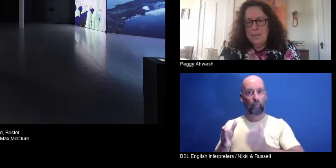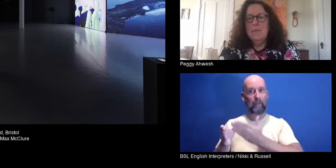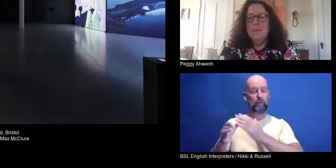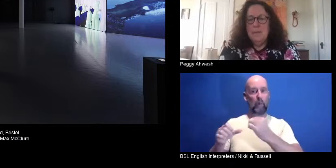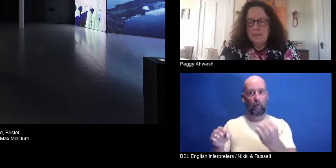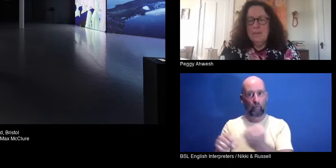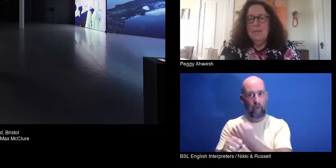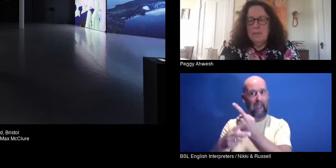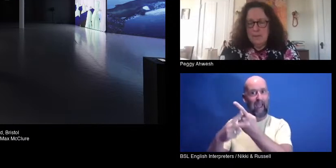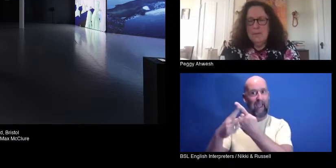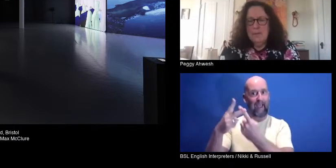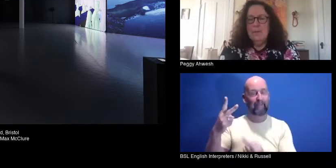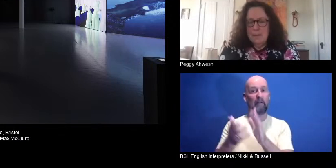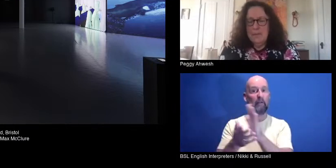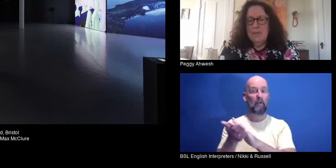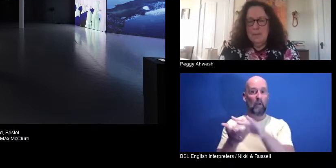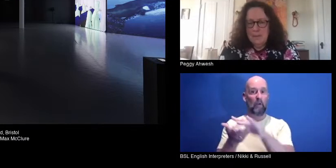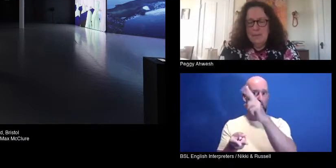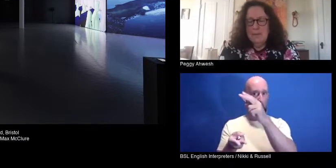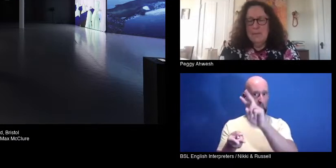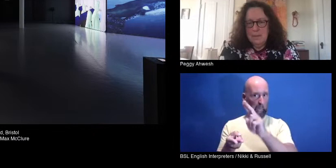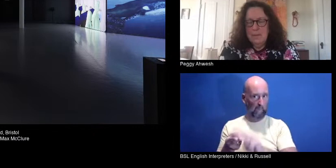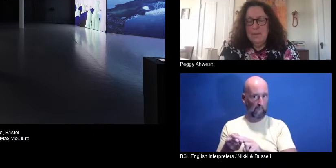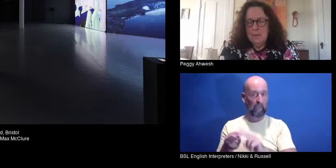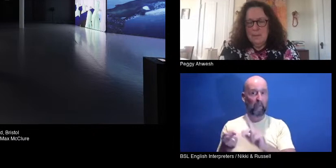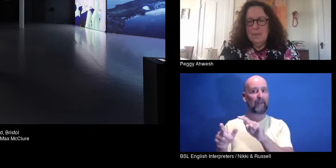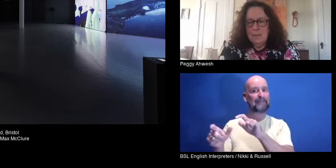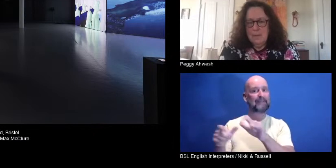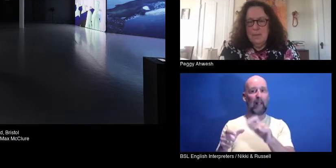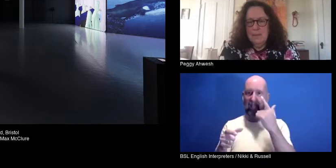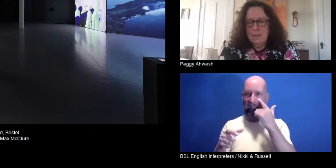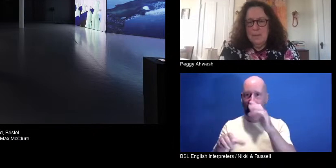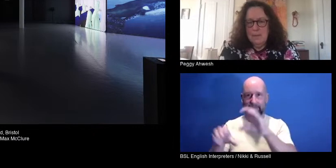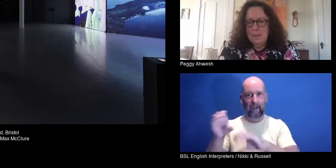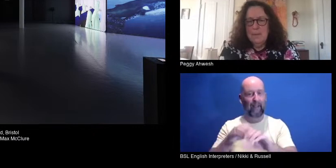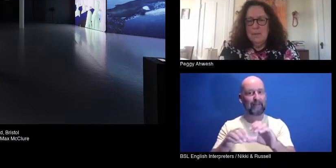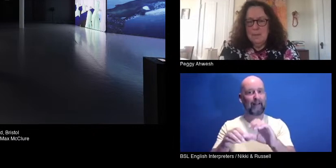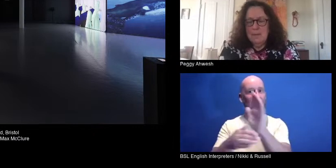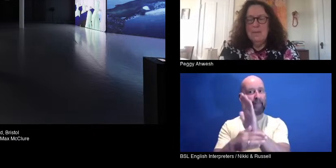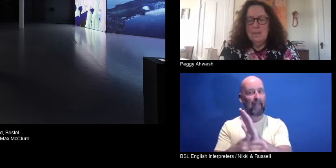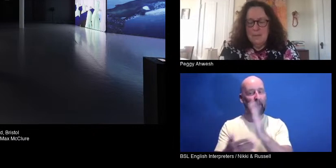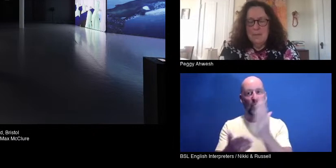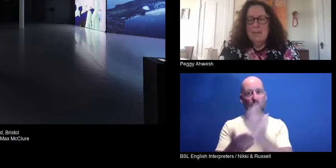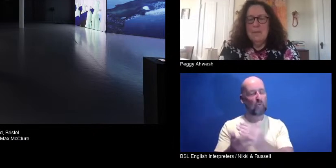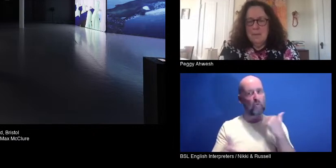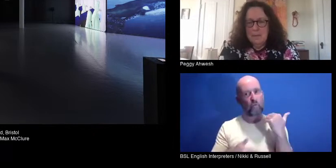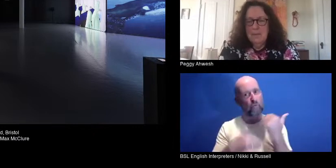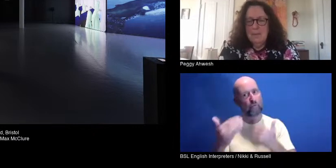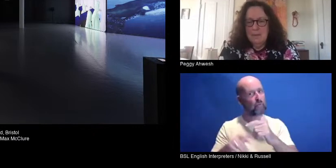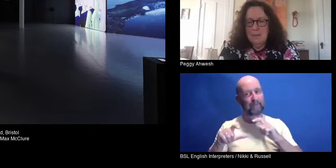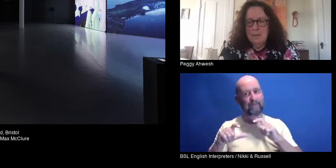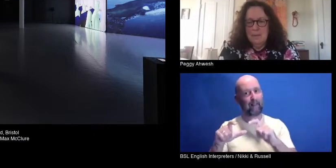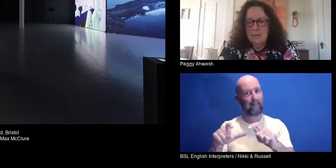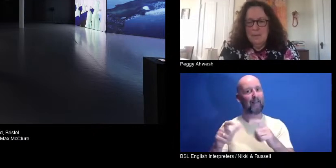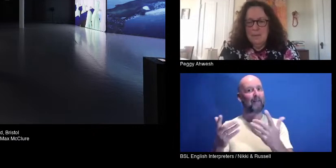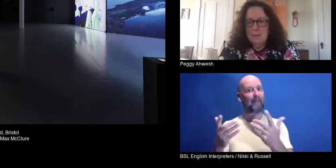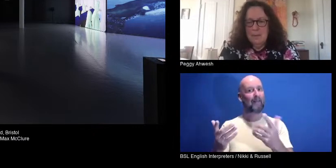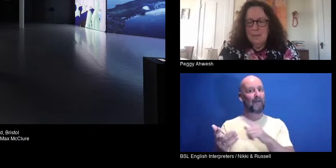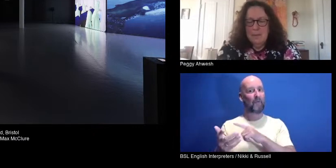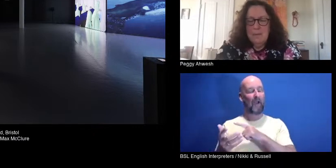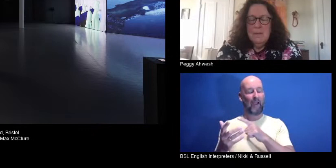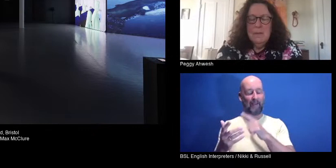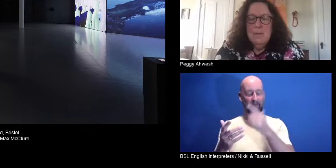craft were kind of disintegrating, but somehow still in experimental film, they were like going really strong, almost maybe in a belated